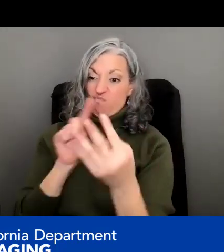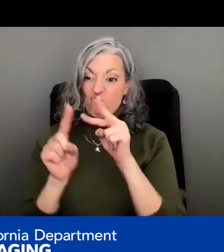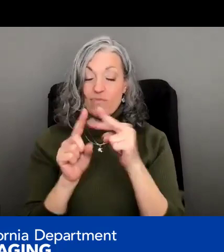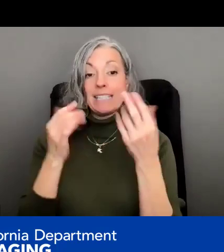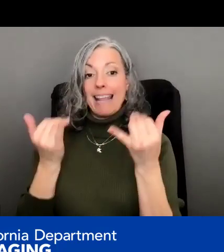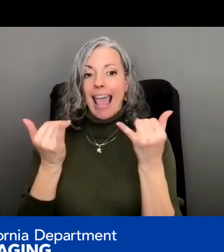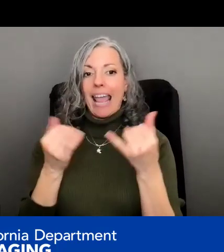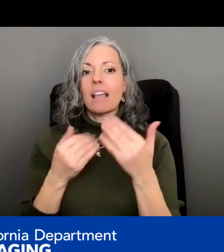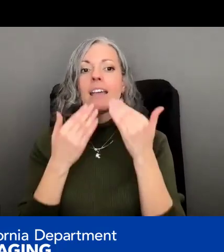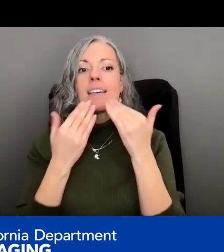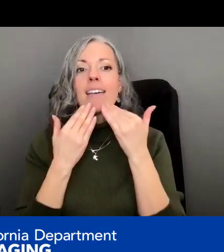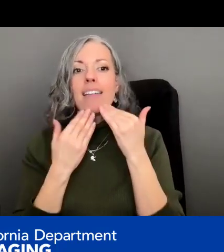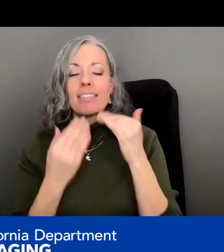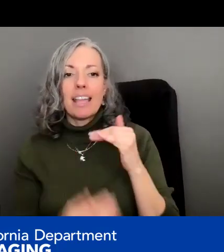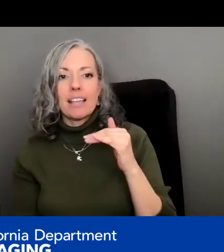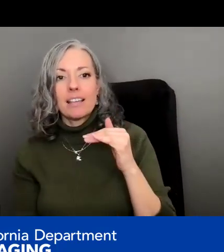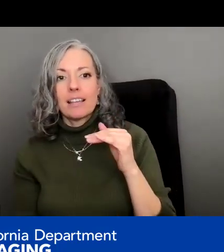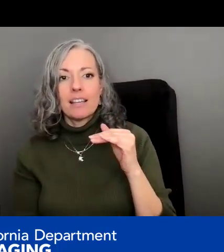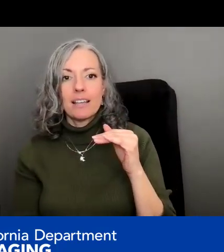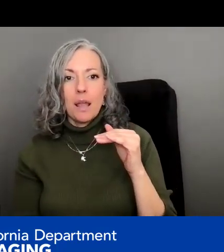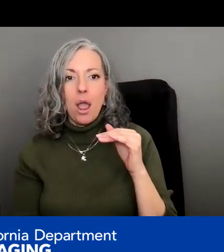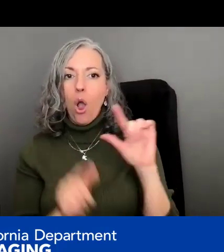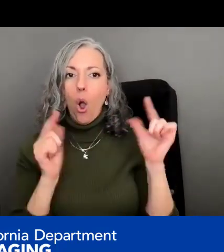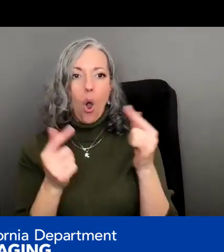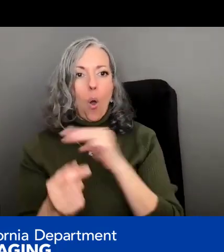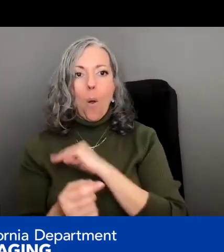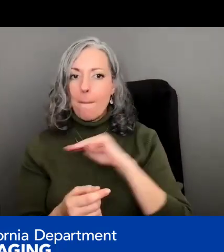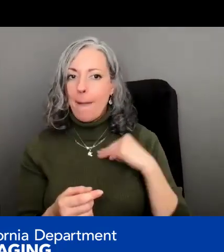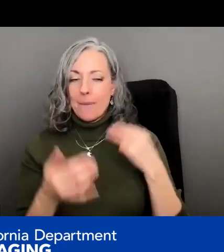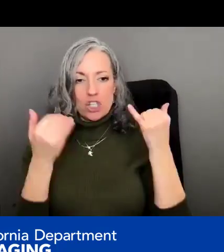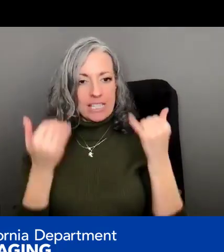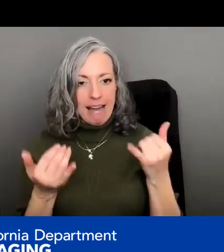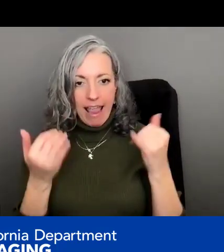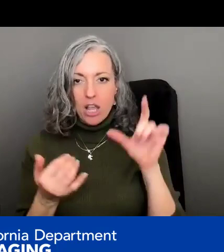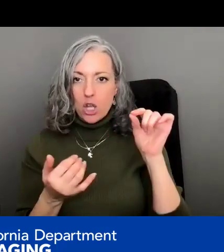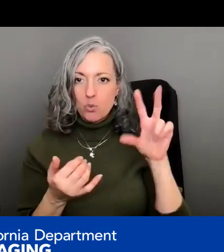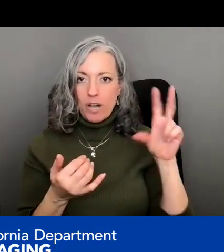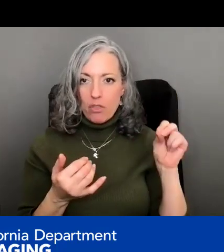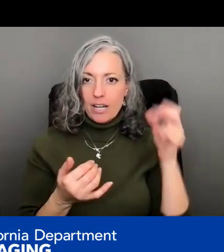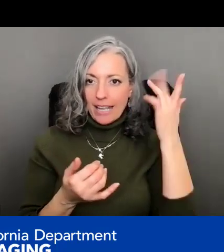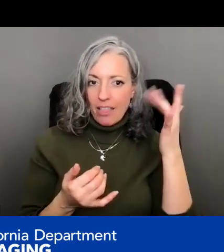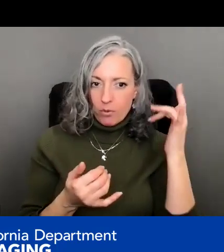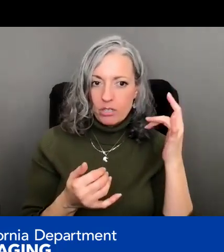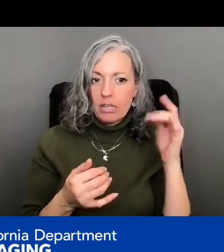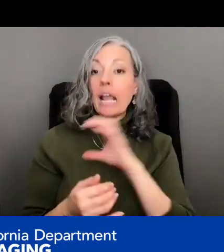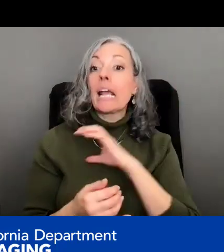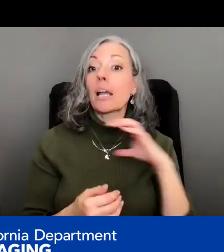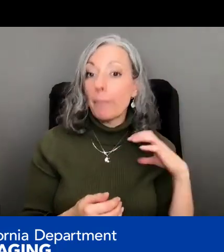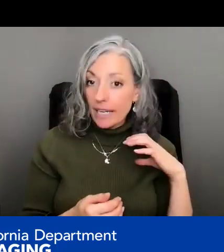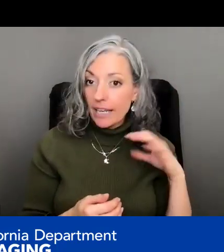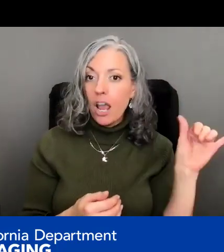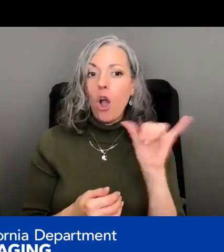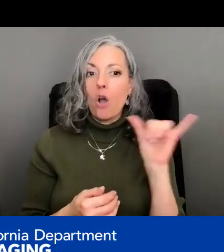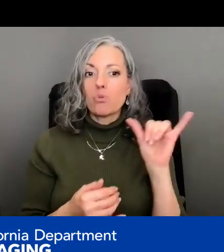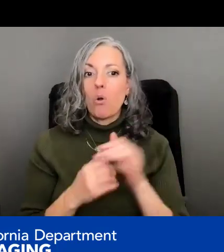to echo Marco's thanks for all the members of our California 2030 Steering Committee, as well as